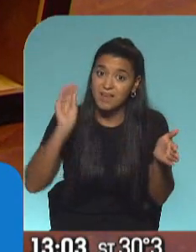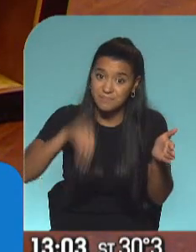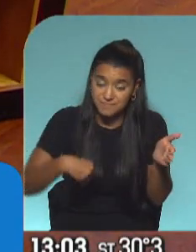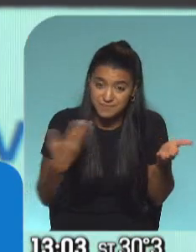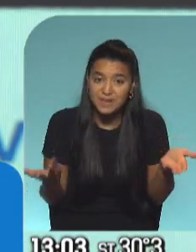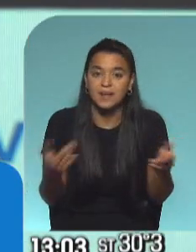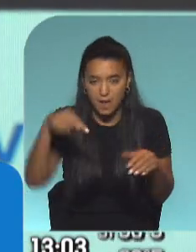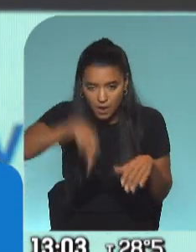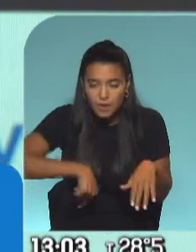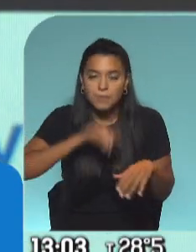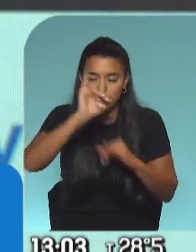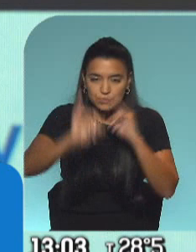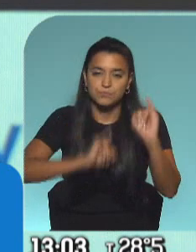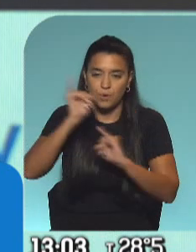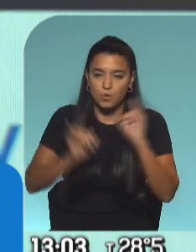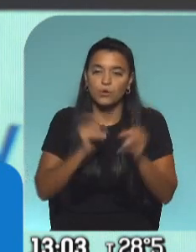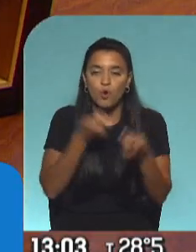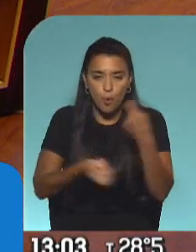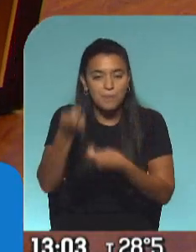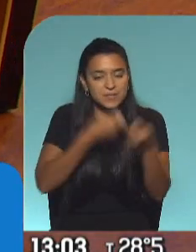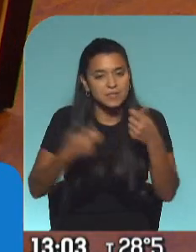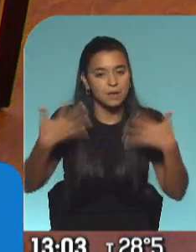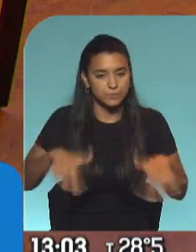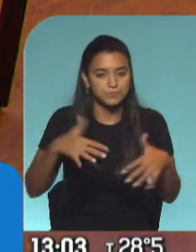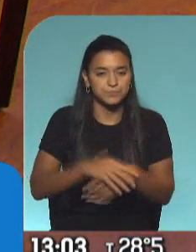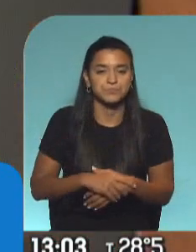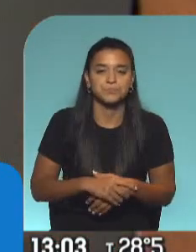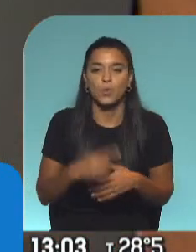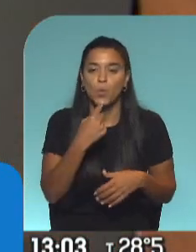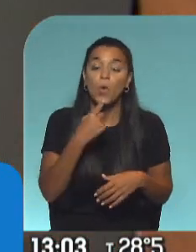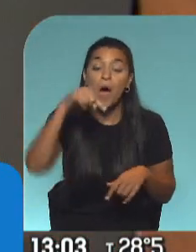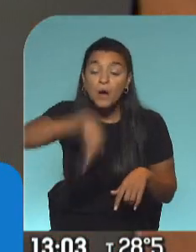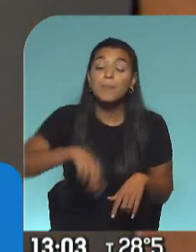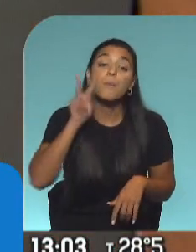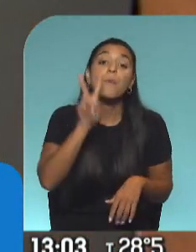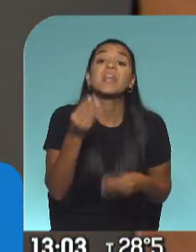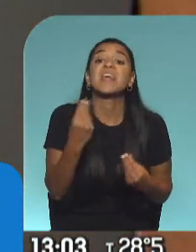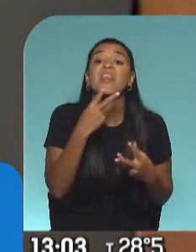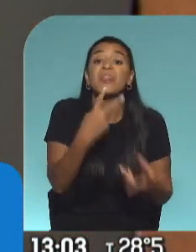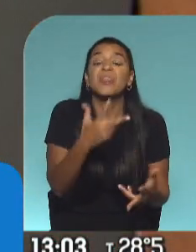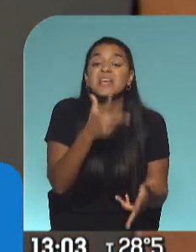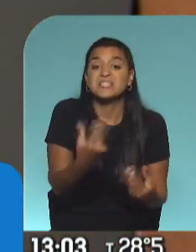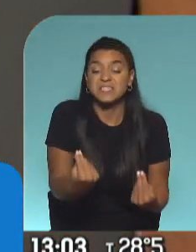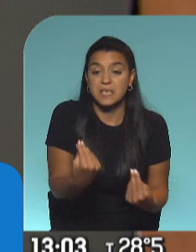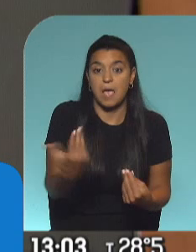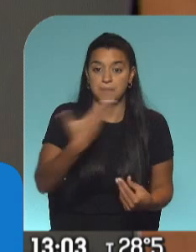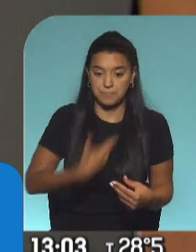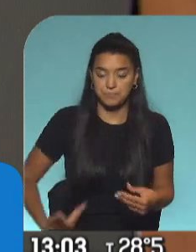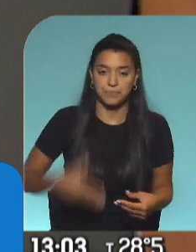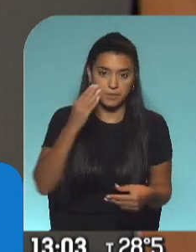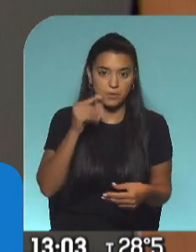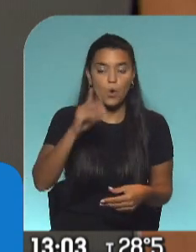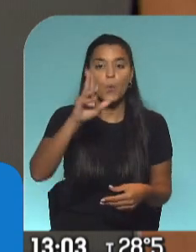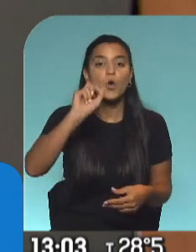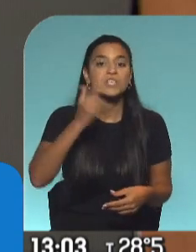inclusive, ahora lo vamos a estar viendo. En lo comercial hay mucha Vamos, si les parece, a ver lo que decía el primer ministro británico